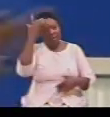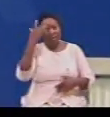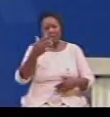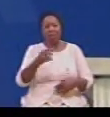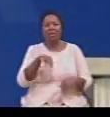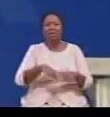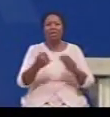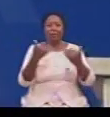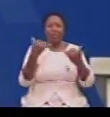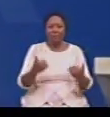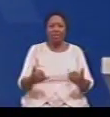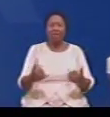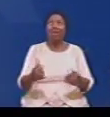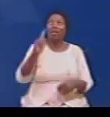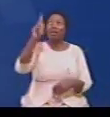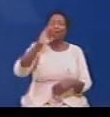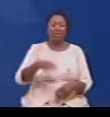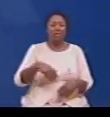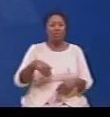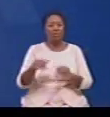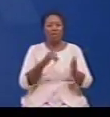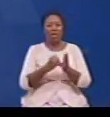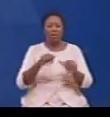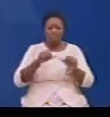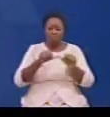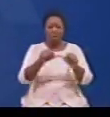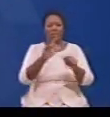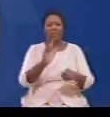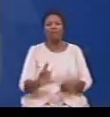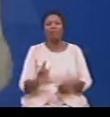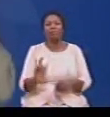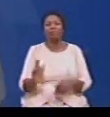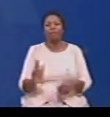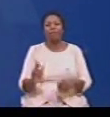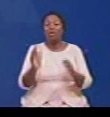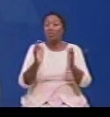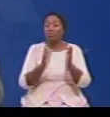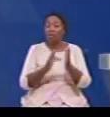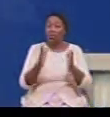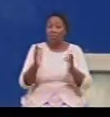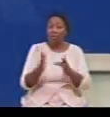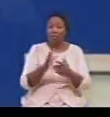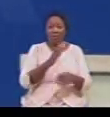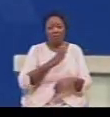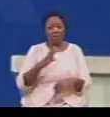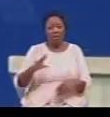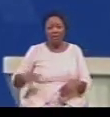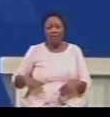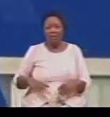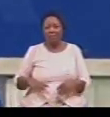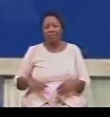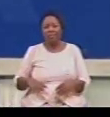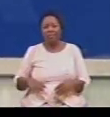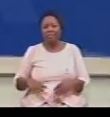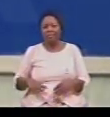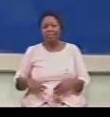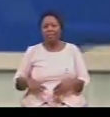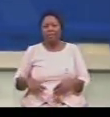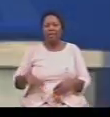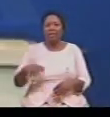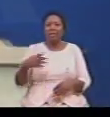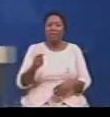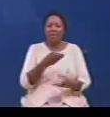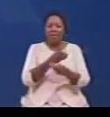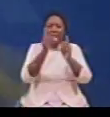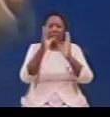the present. He's doing it perpetually. Jesus Christ, the